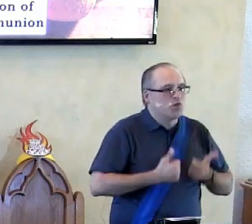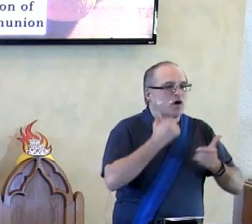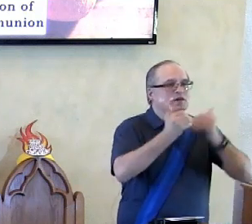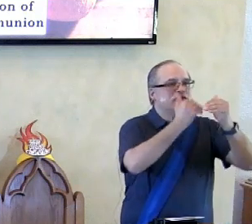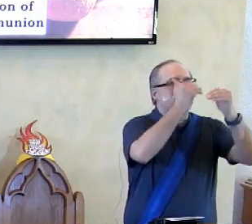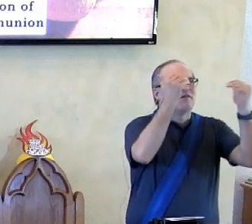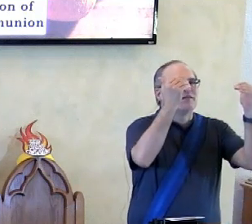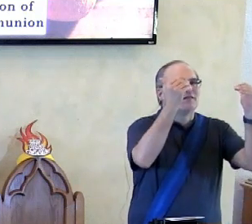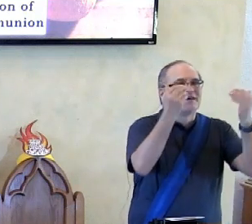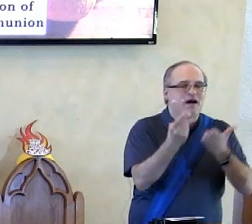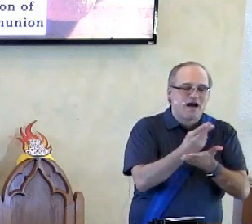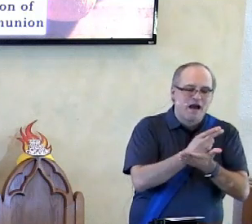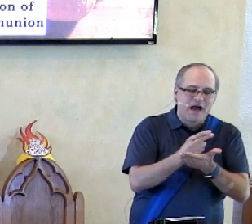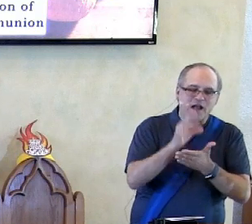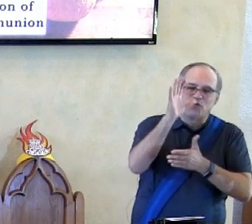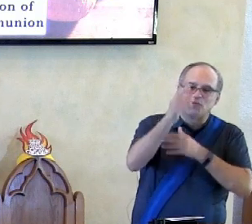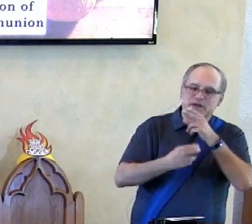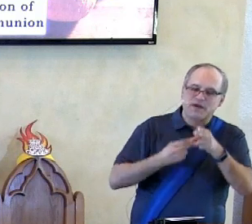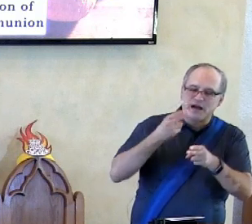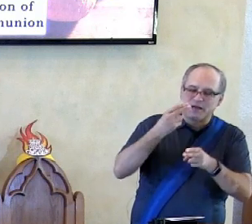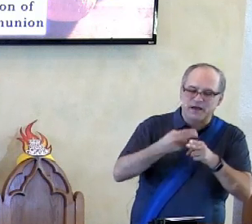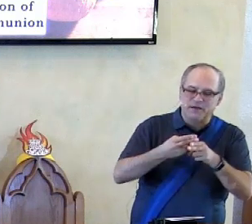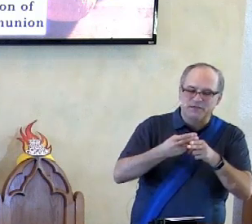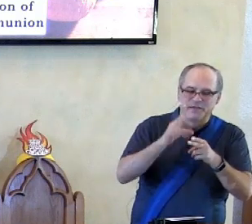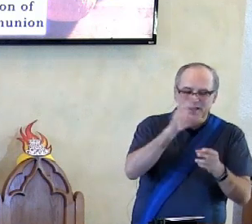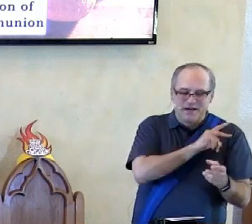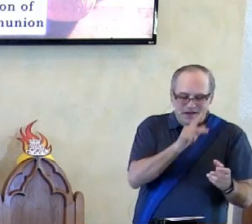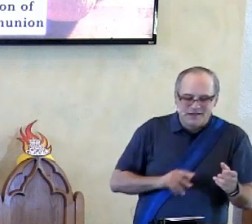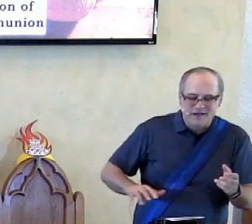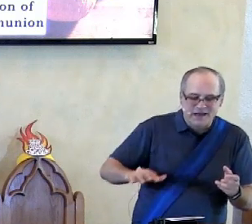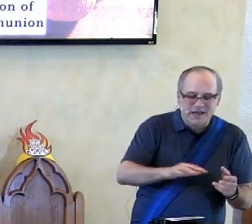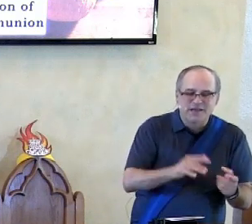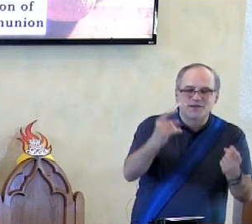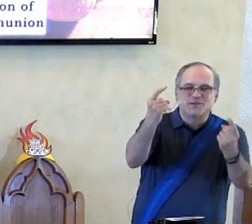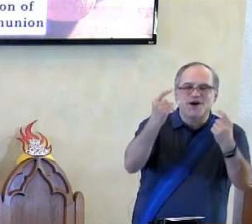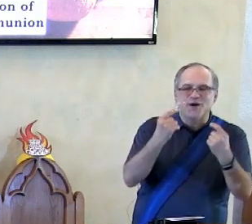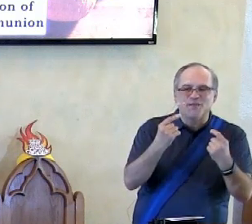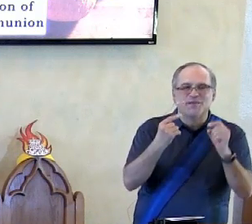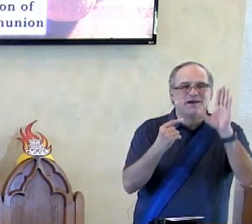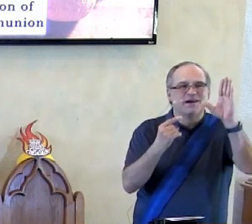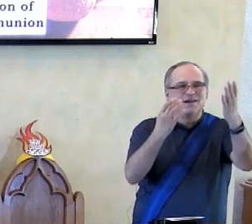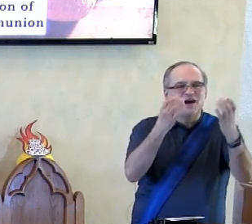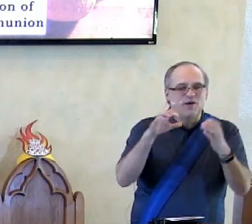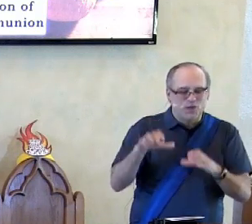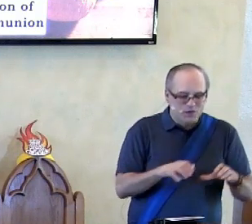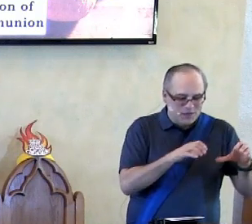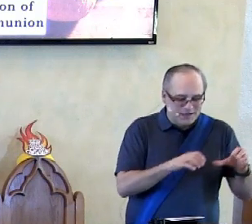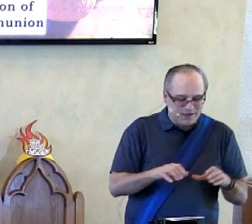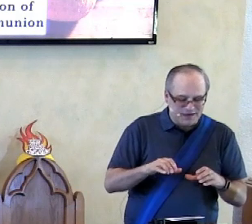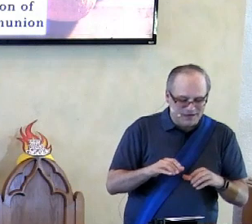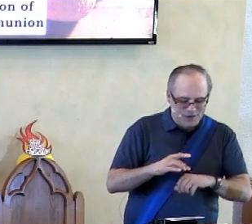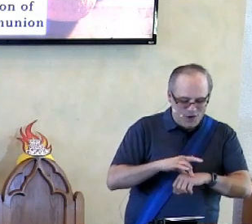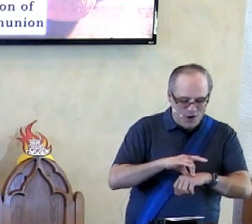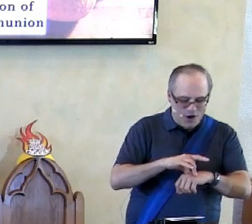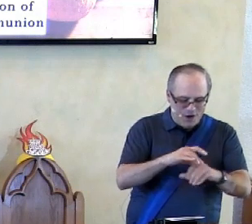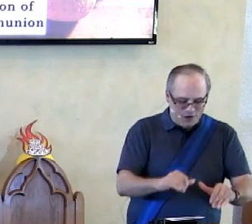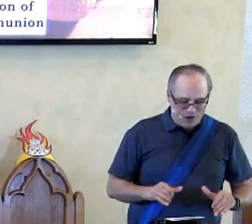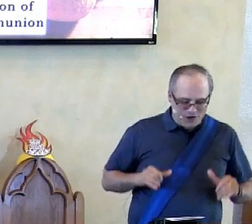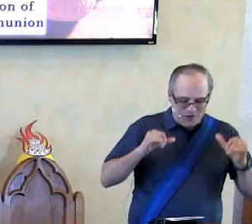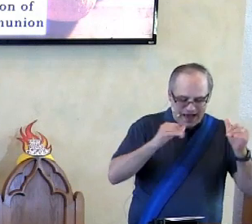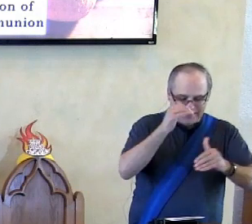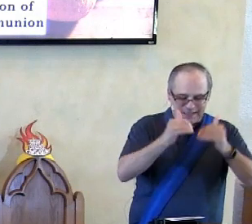who art in heaven, hallowed be thy name. Thy kingdom come, thy will be done,